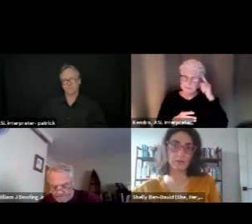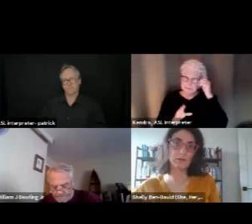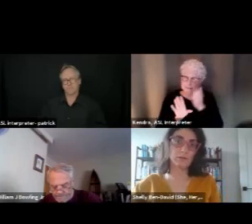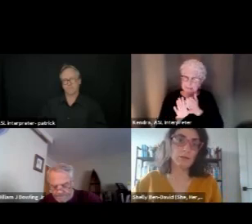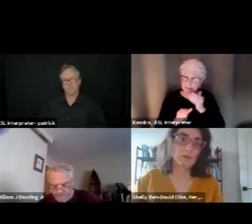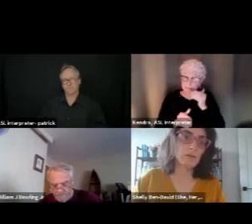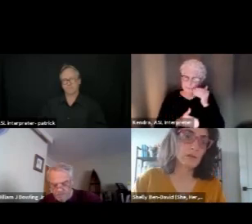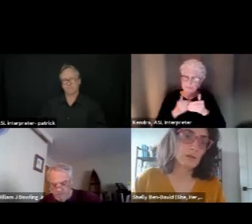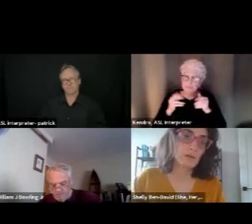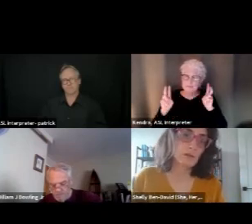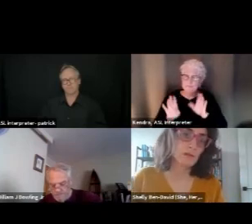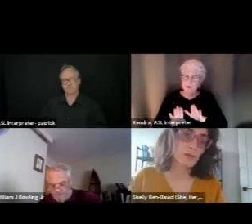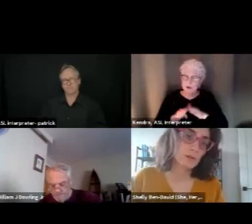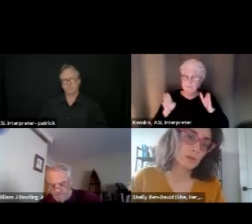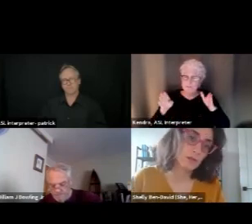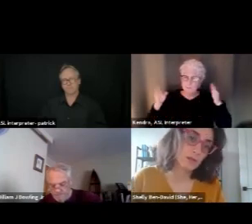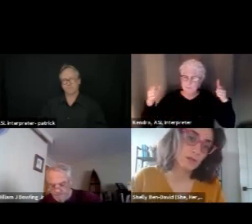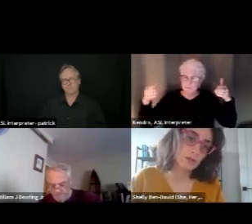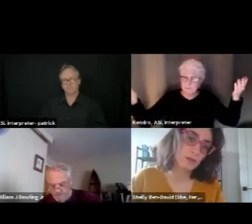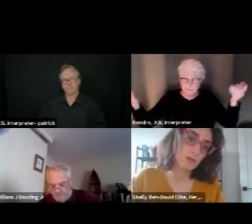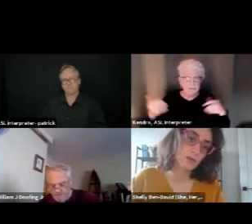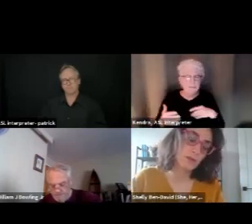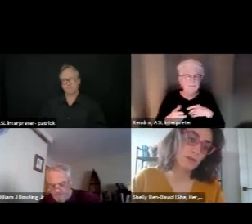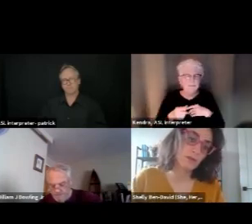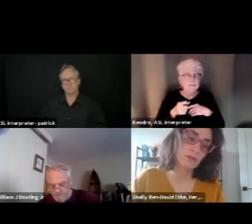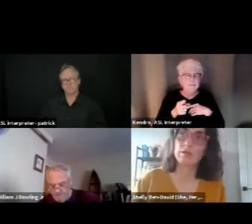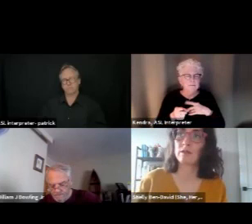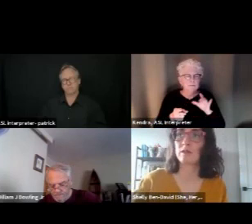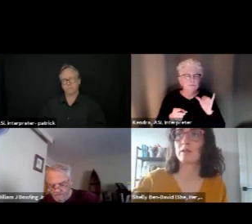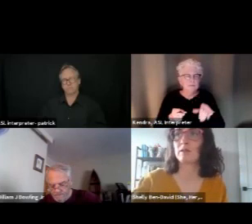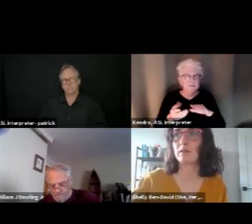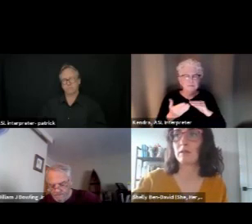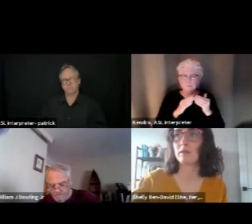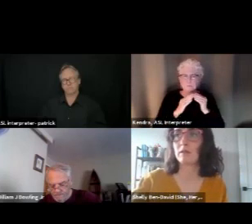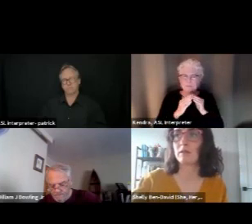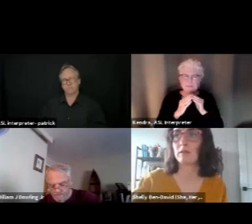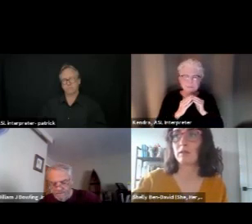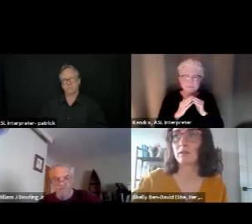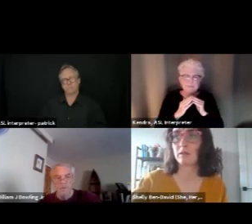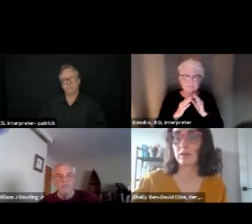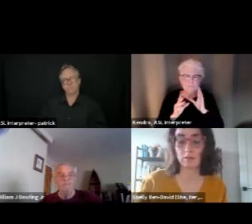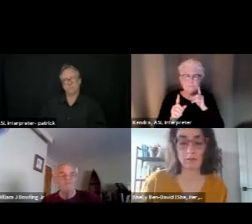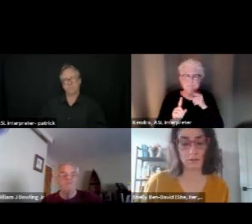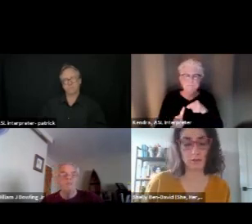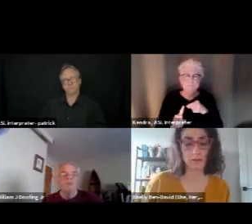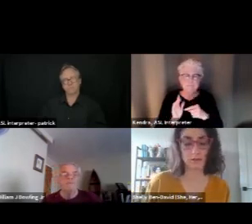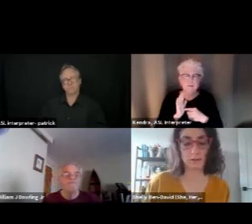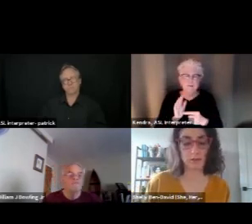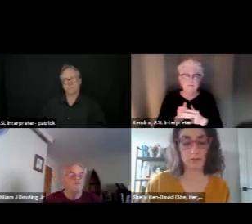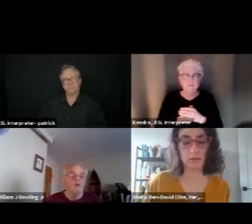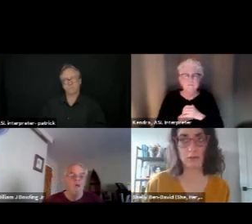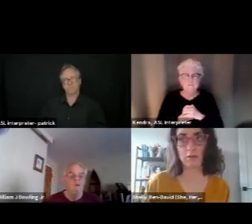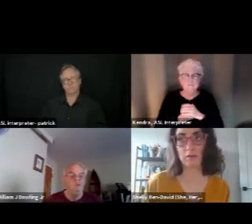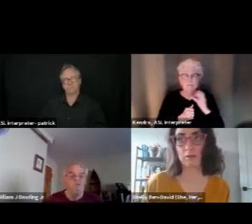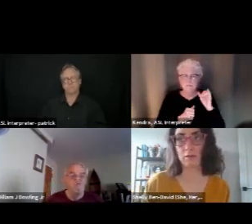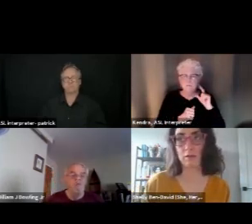kind of situated within a social model of disability, which is one of the differences between the two. So at the center of the recovery process is the person, what